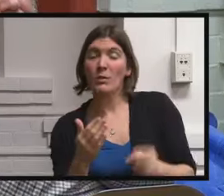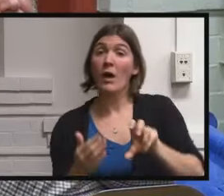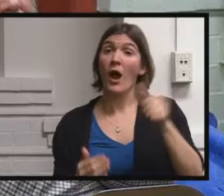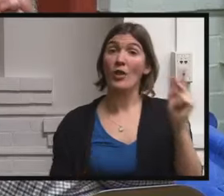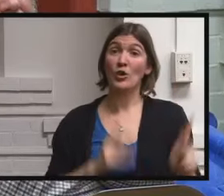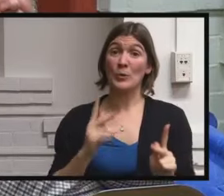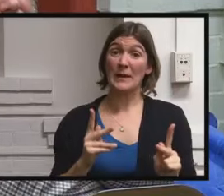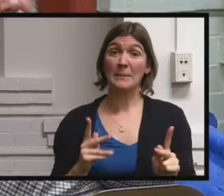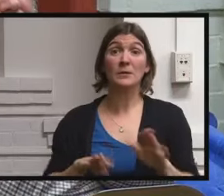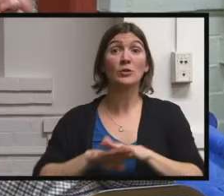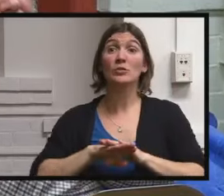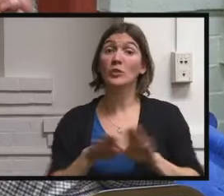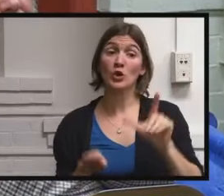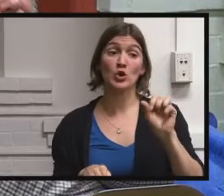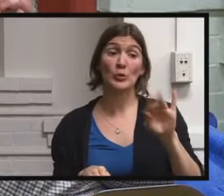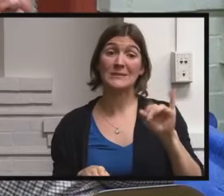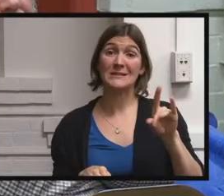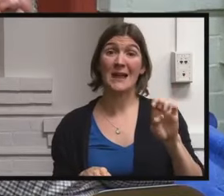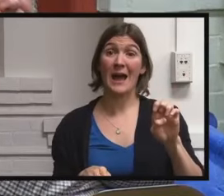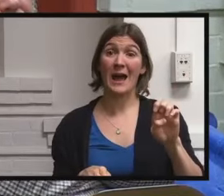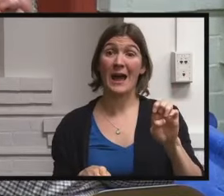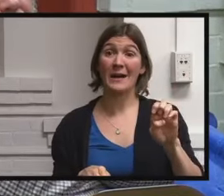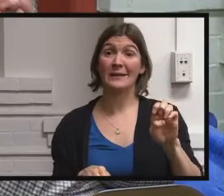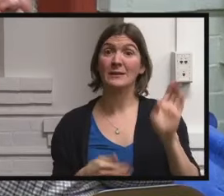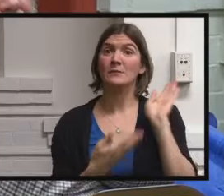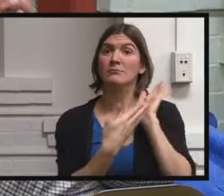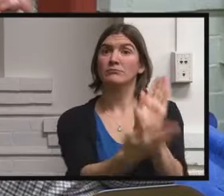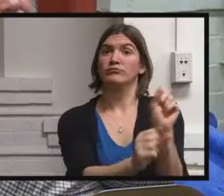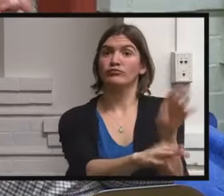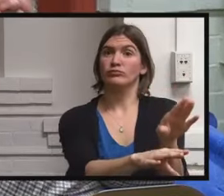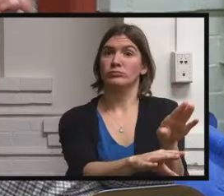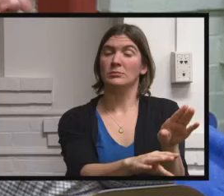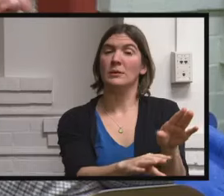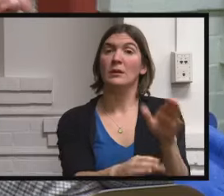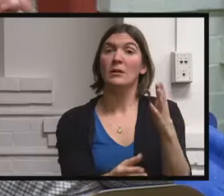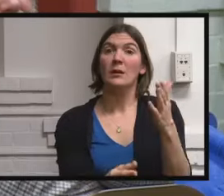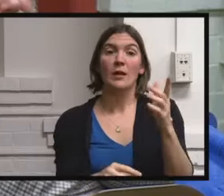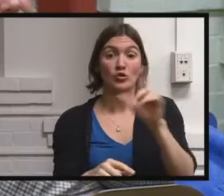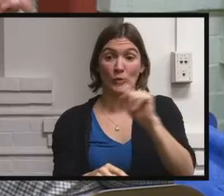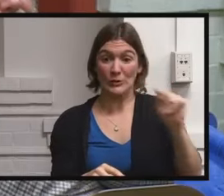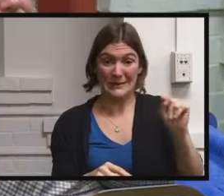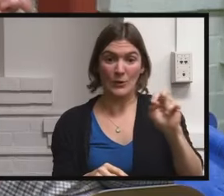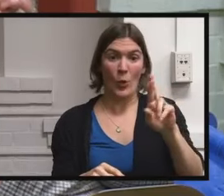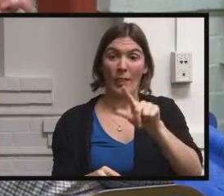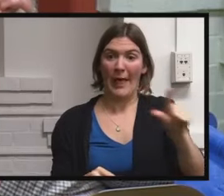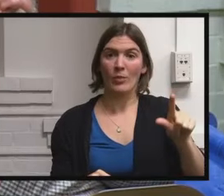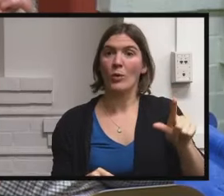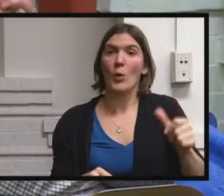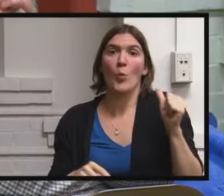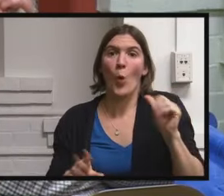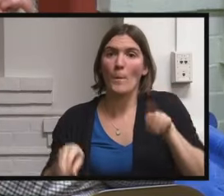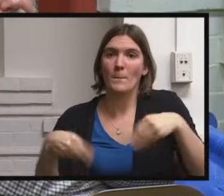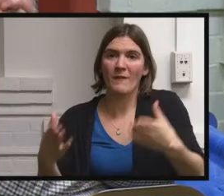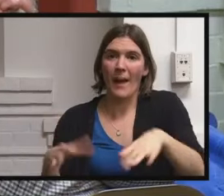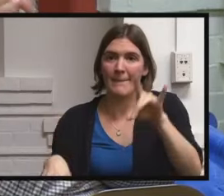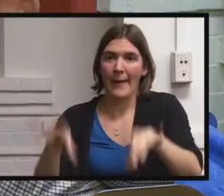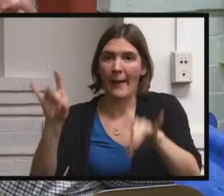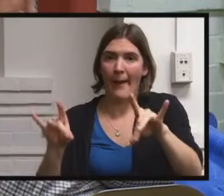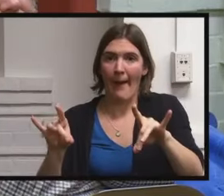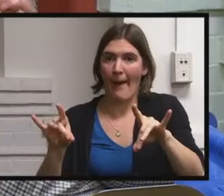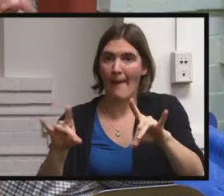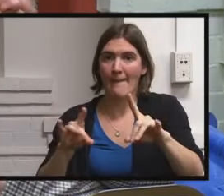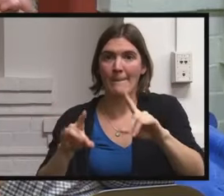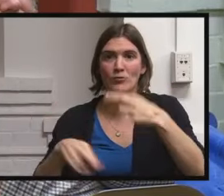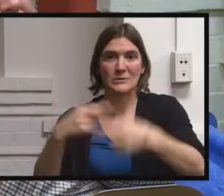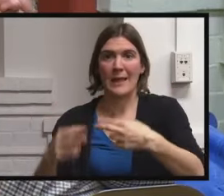who don't get curbside, who also don't get service provided by whatever landlord they have to pick up their trash,